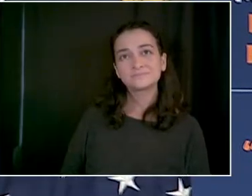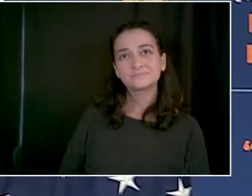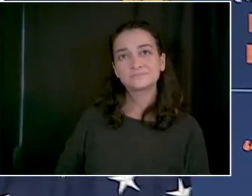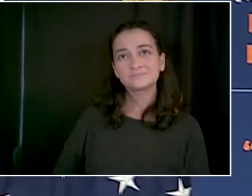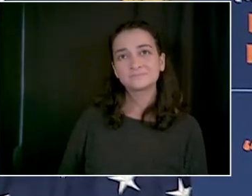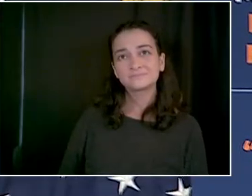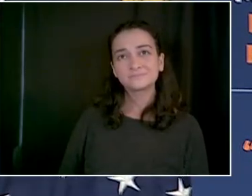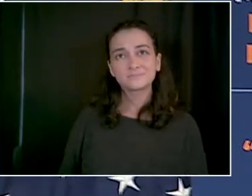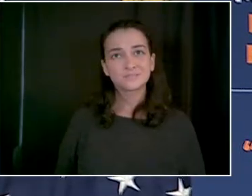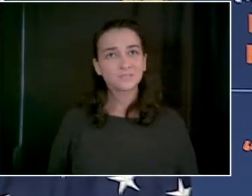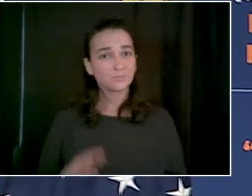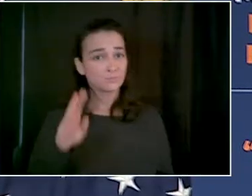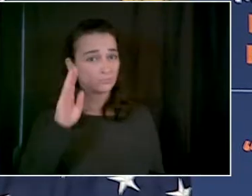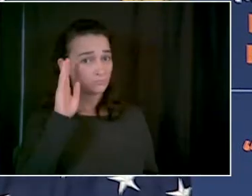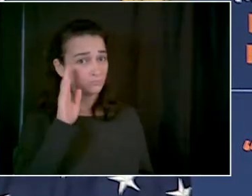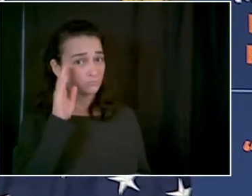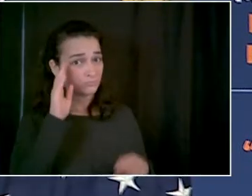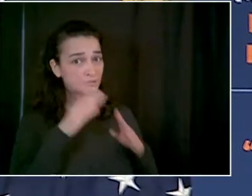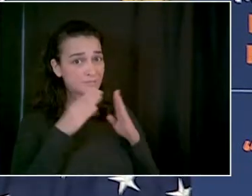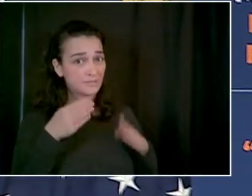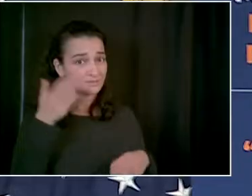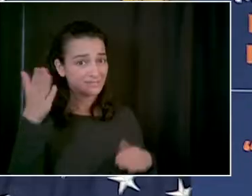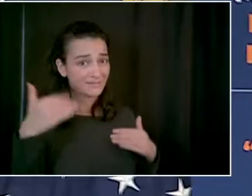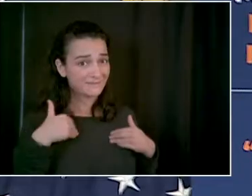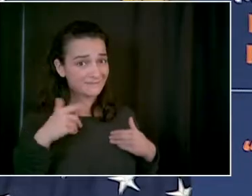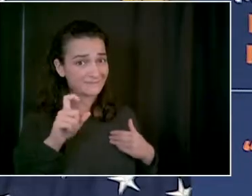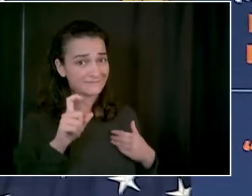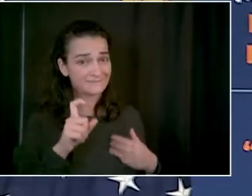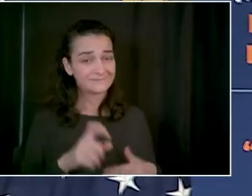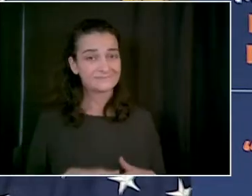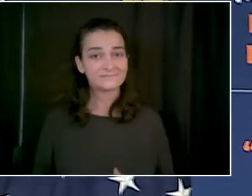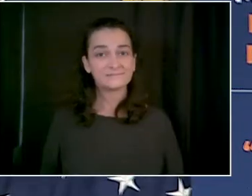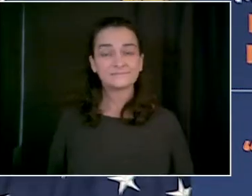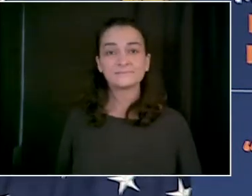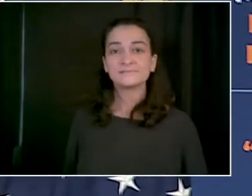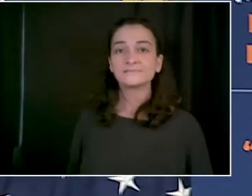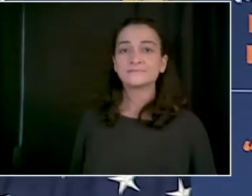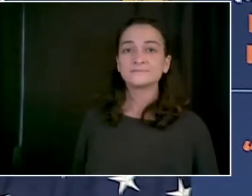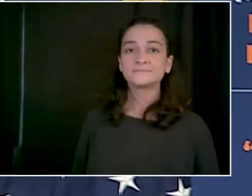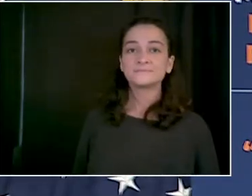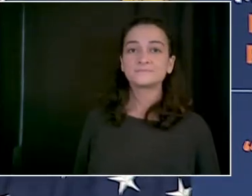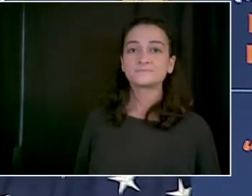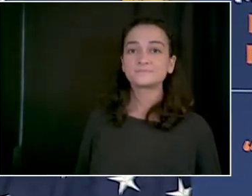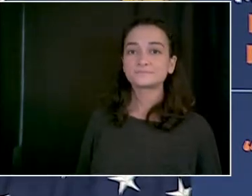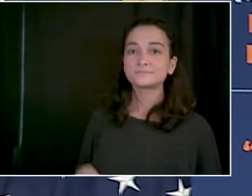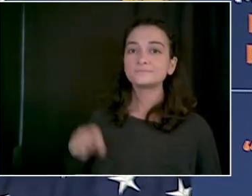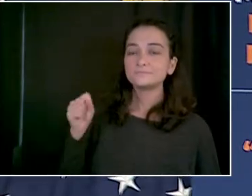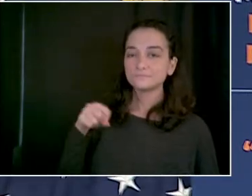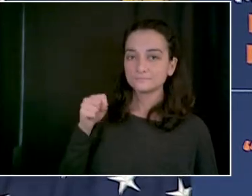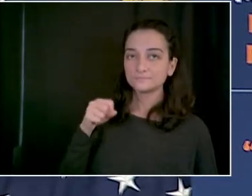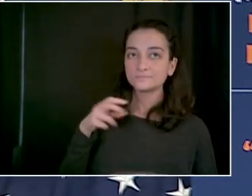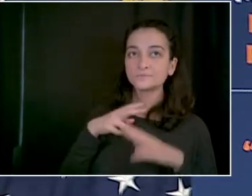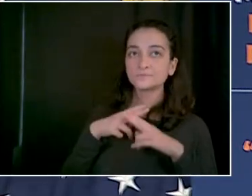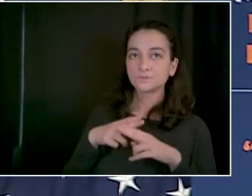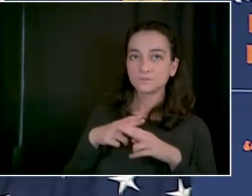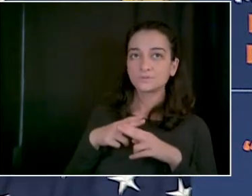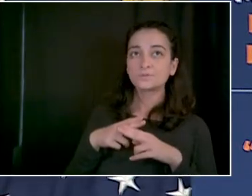preventive and make sure people get the care that they deserve. I think Brooklyn House is next to many of the downtown